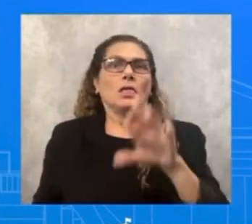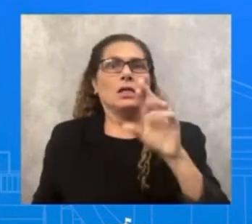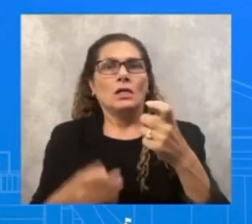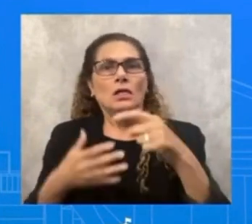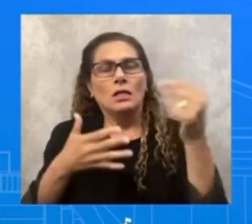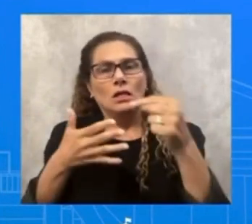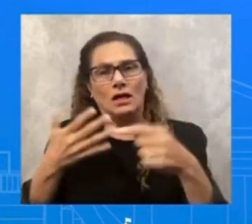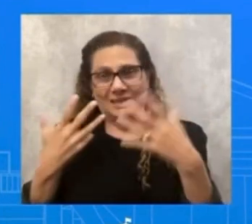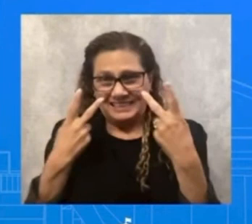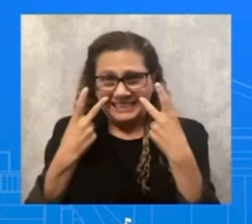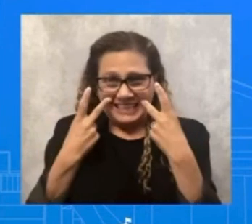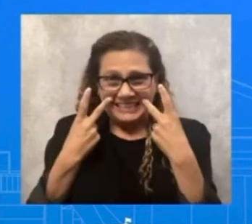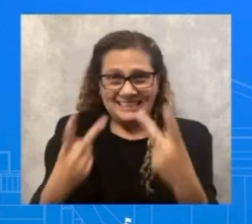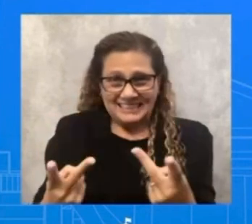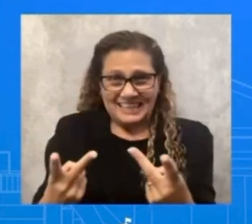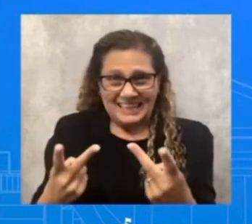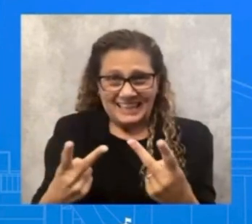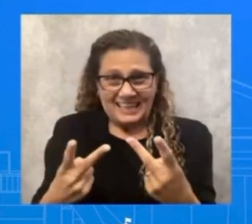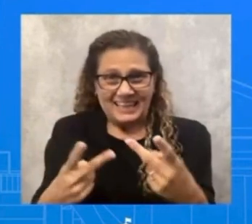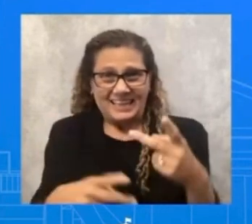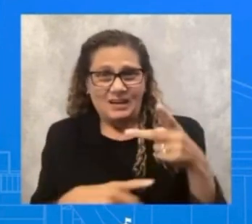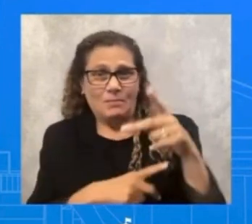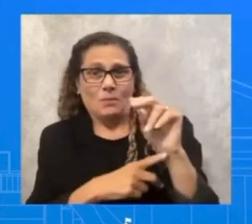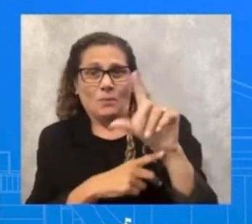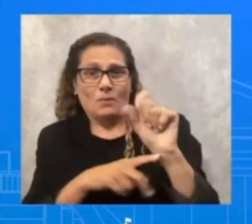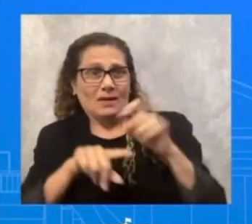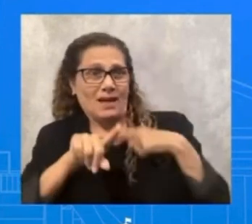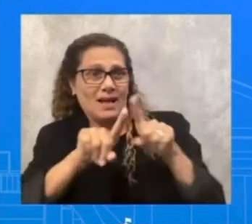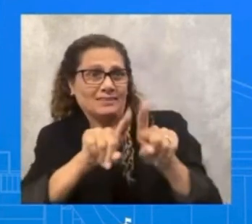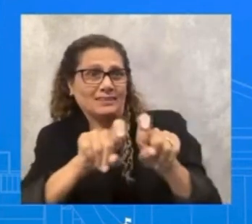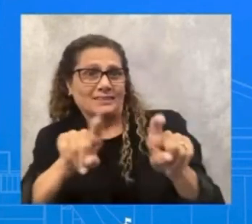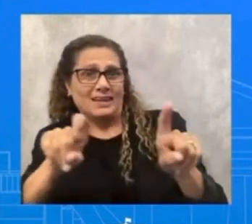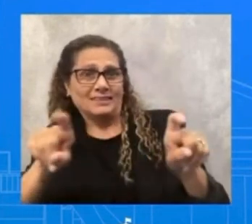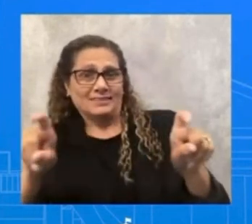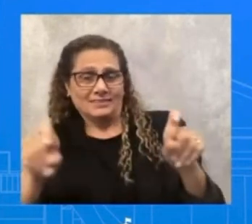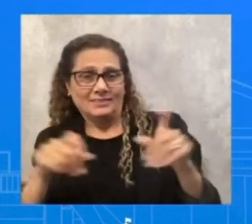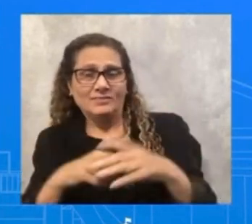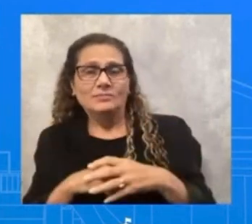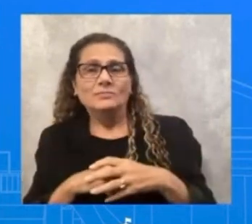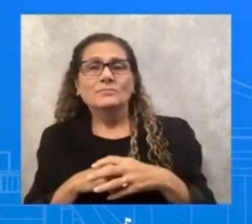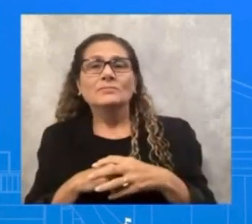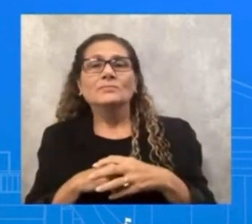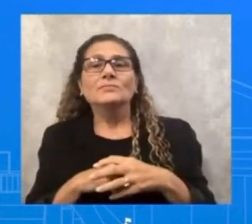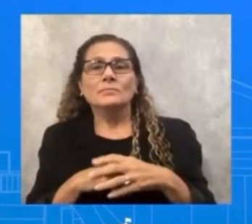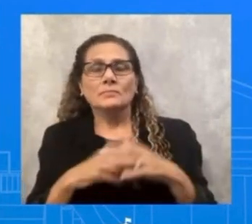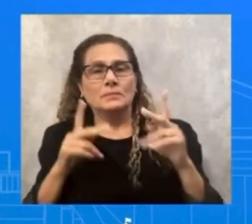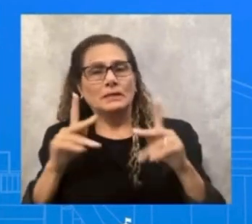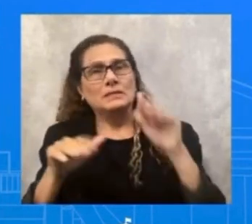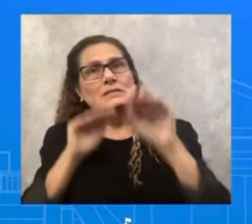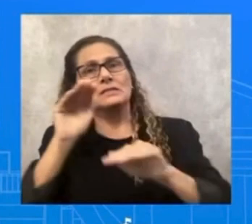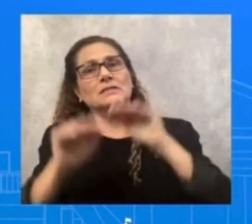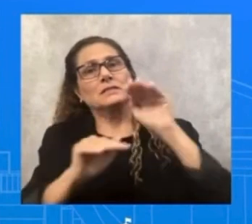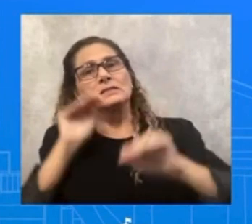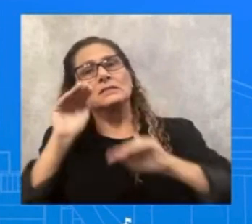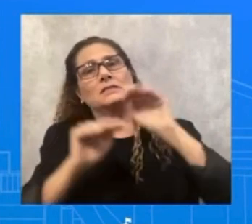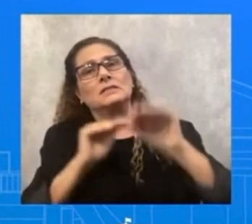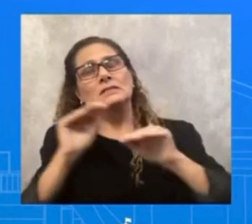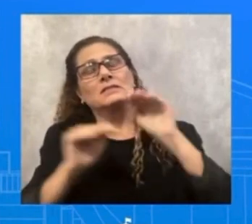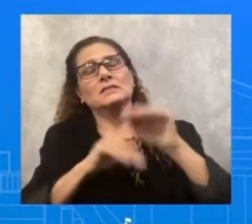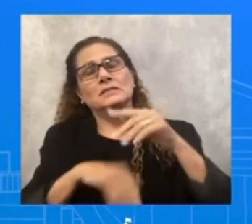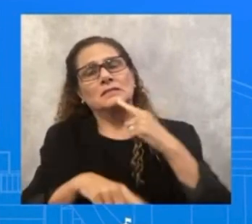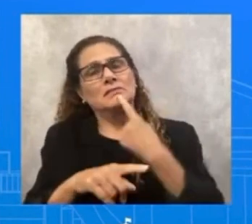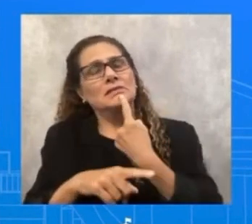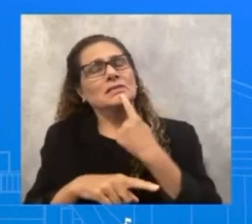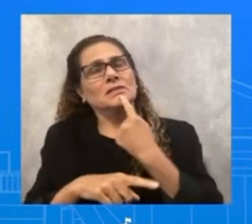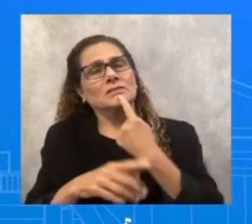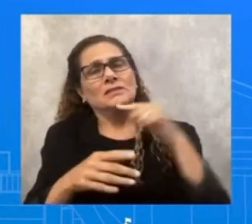polling why there is such a great demand. And despite pharma's attacks over the course of a year,